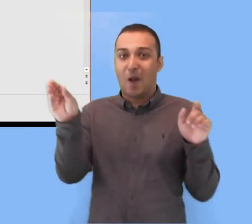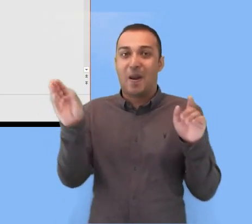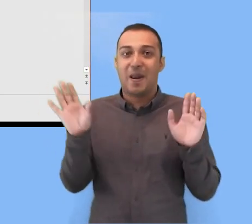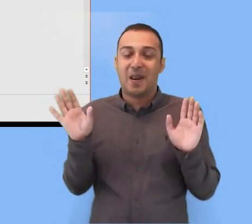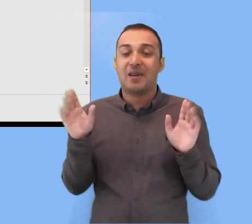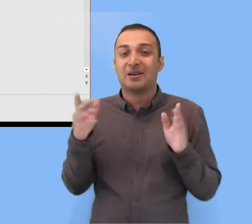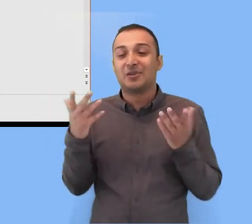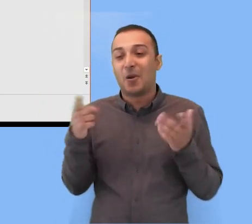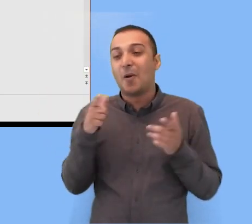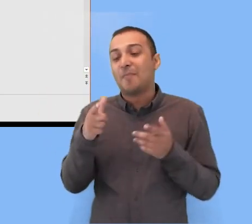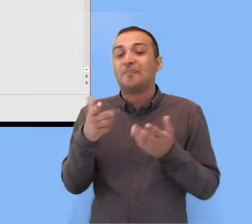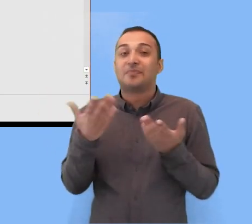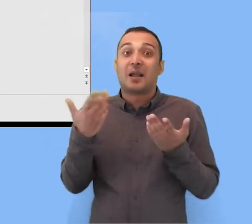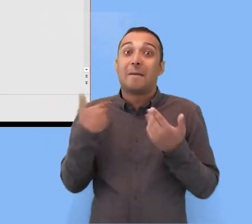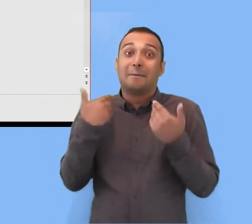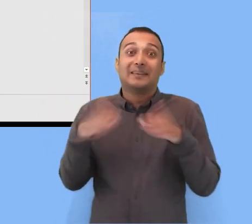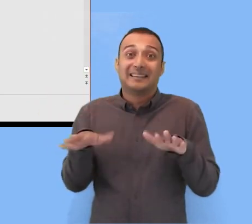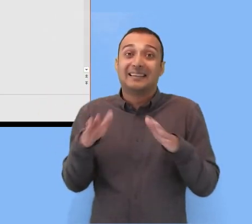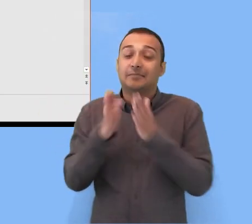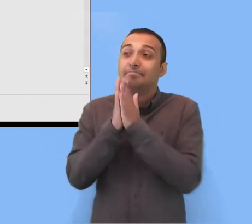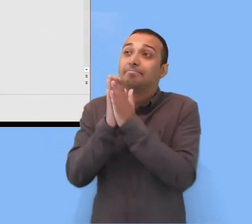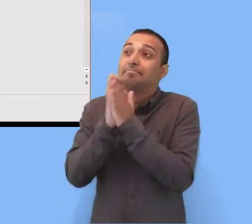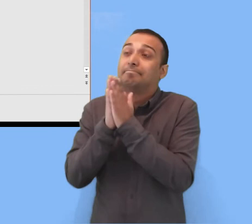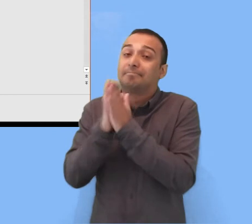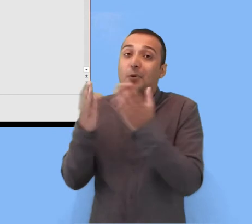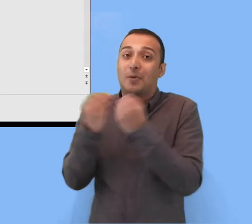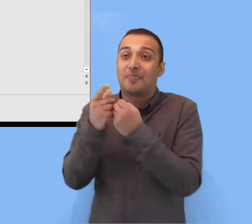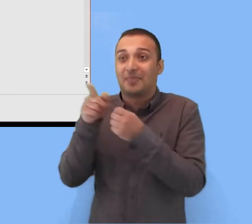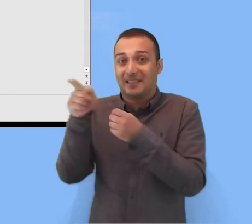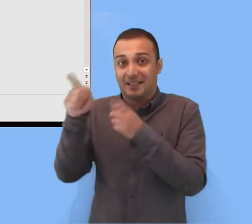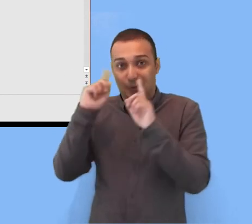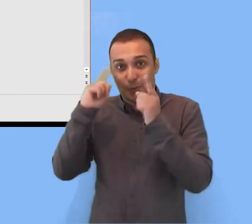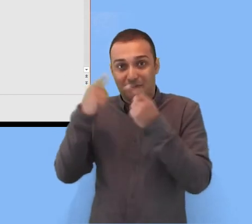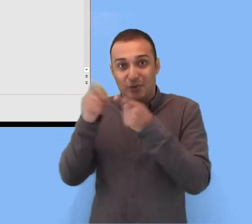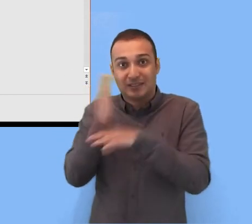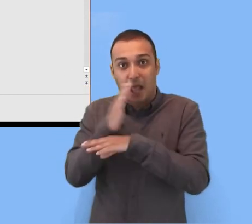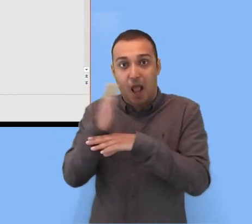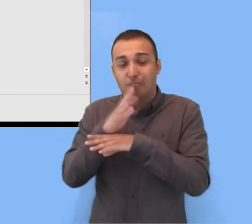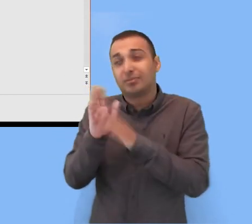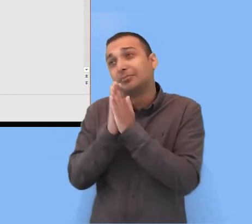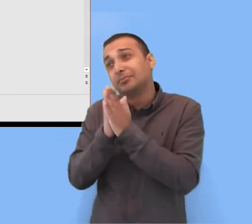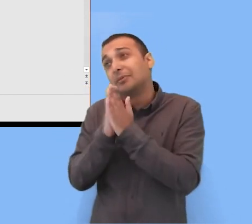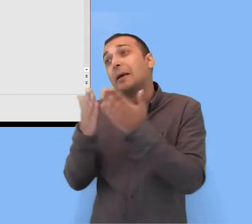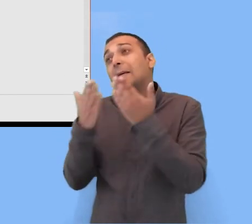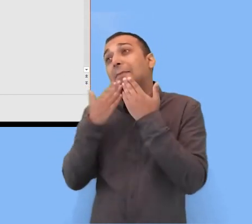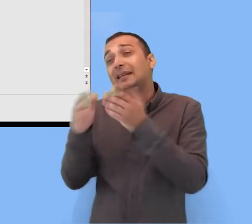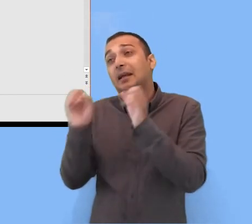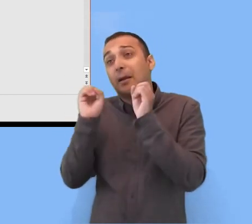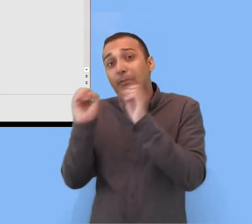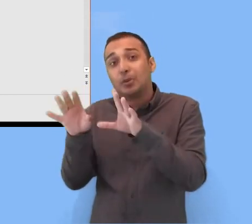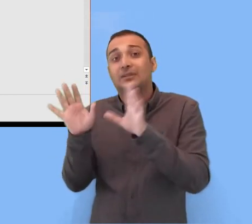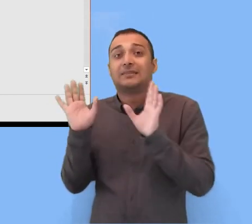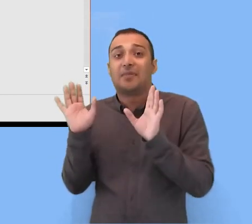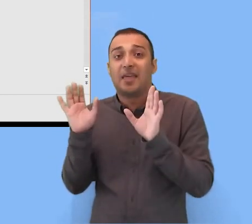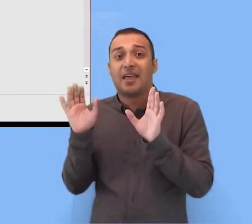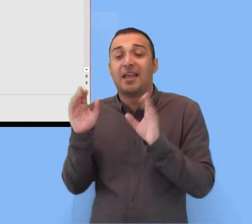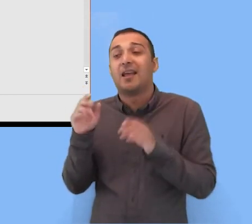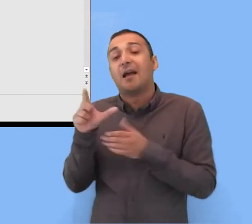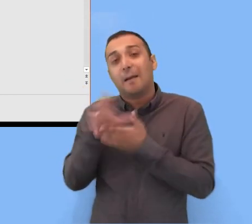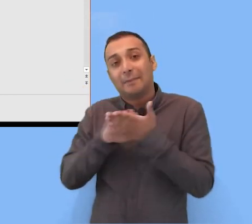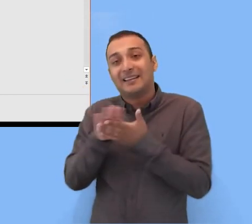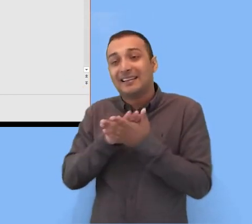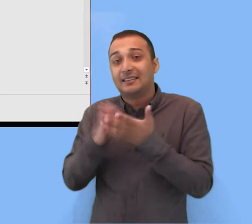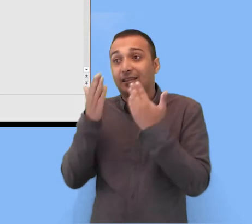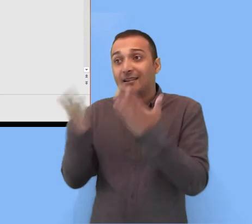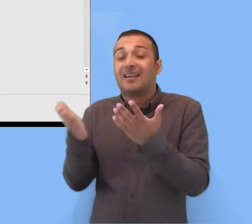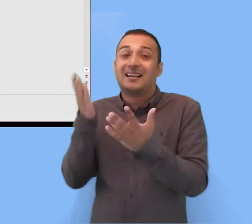at the university to actually get their voices there, so that they are sitting alongside other minorities and they are